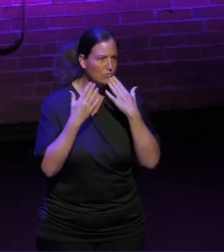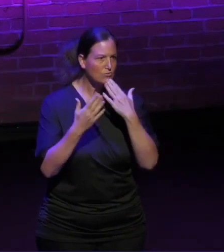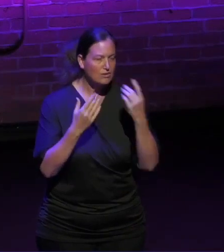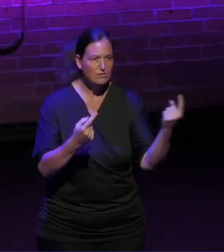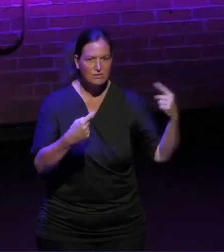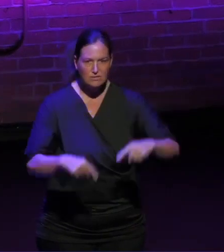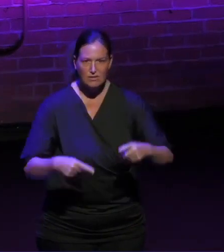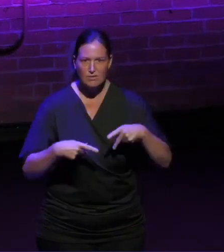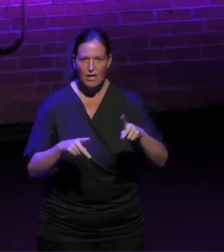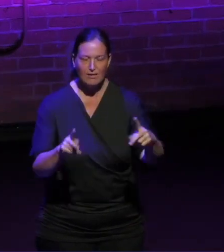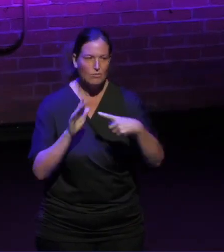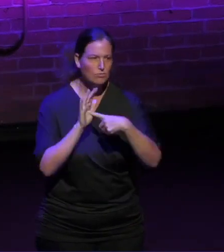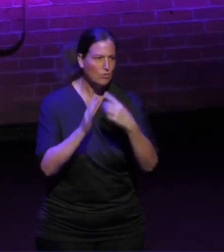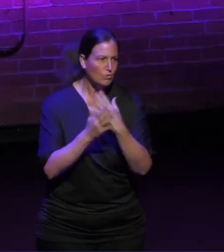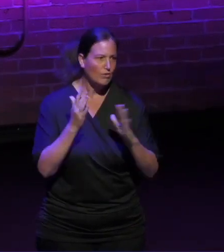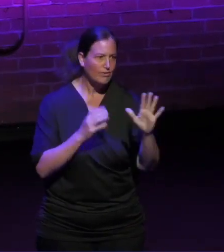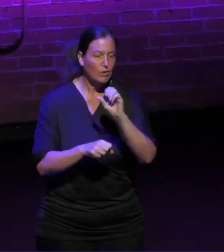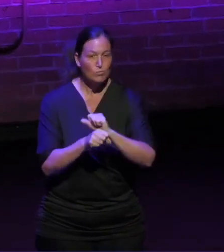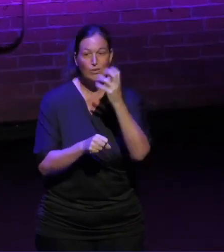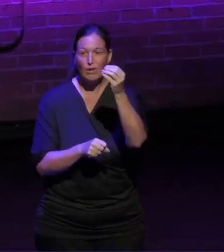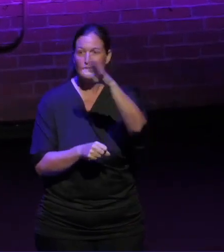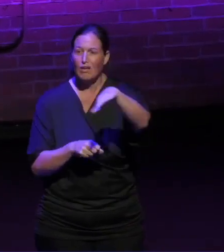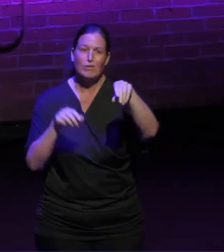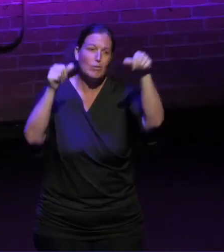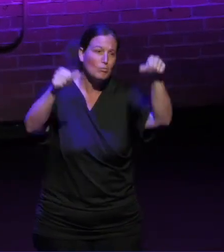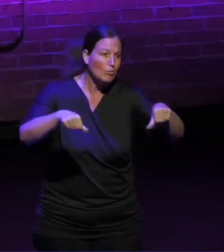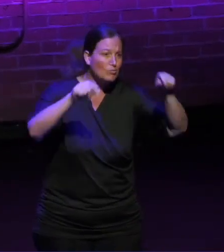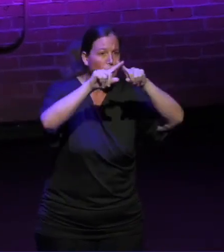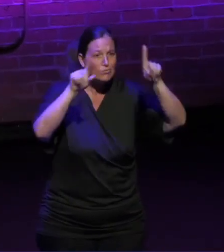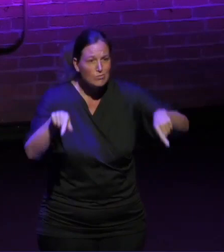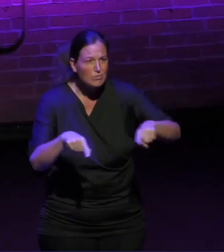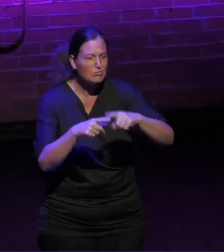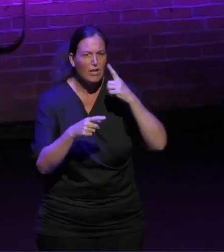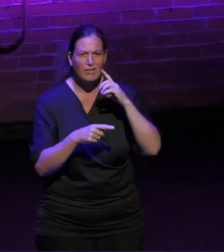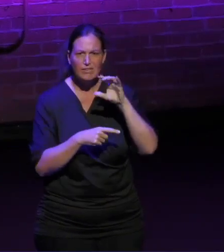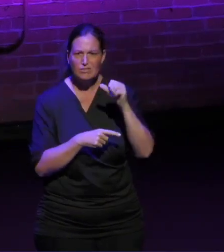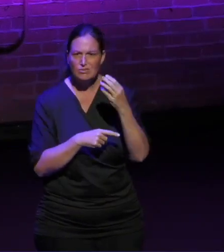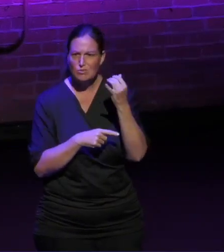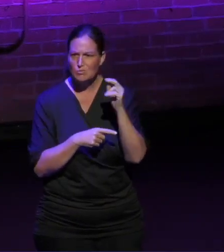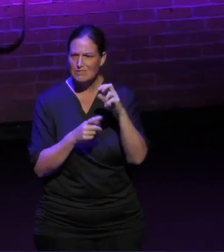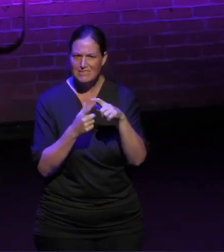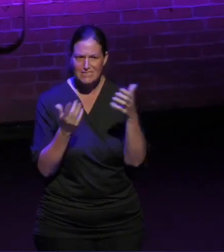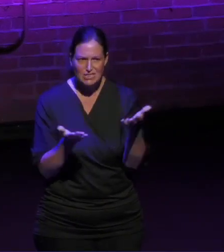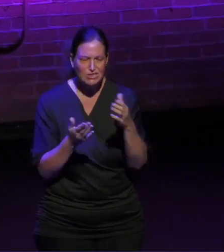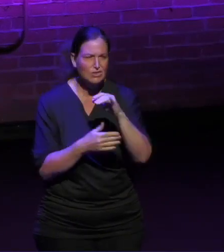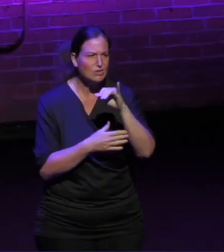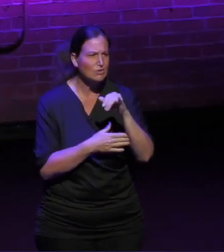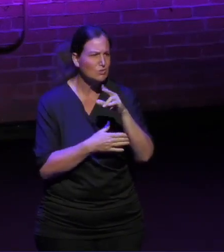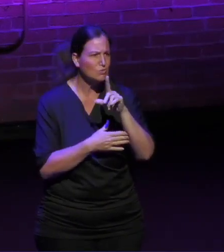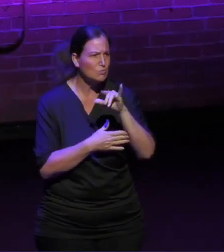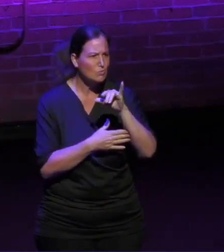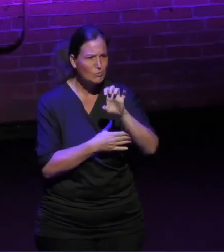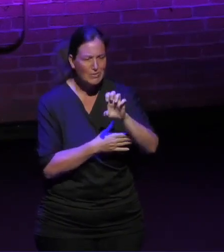to allow us to showcase some of their work outside. John Powers, who I believe is in here somewhere. Julie Checo,